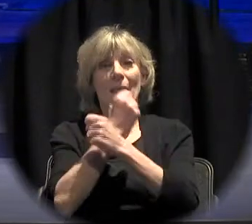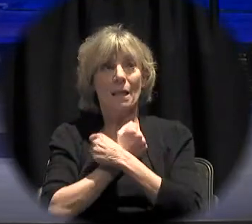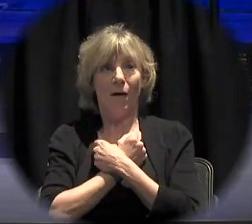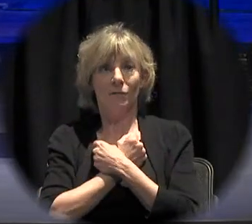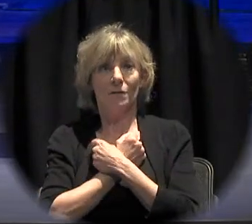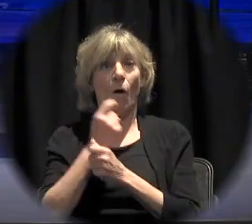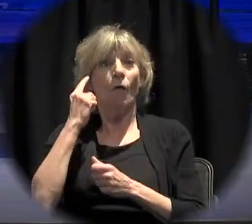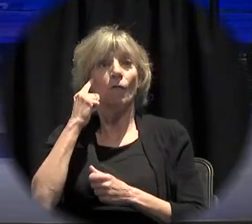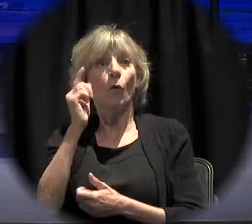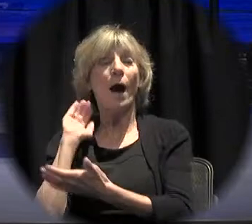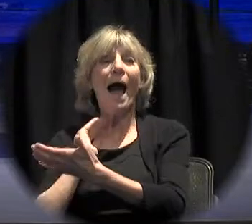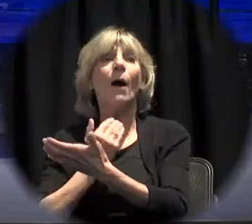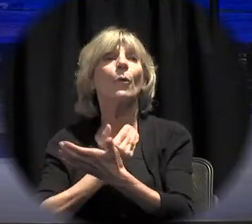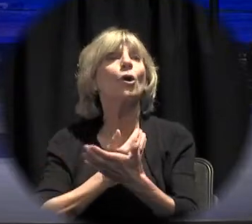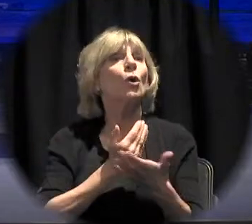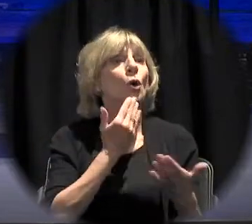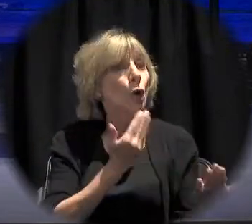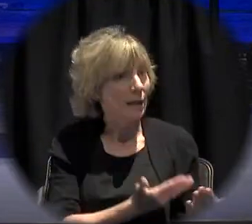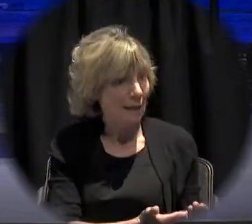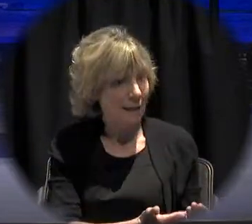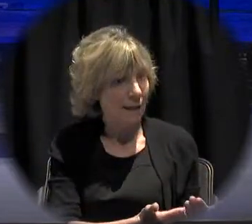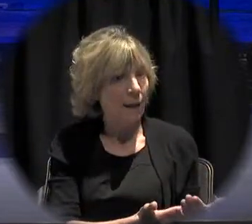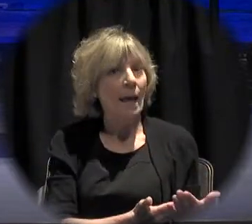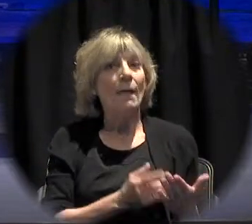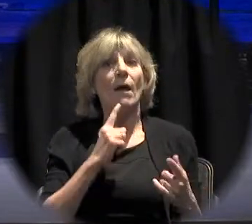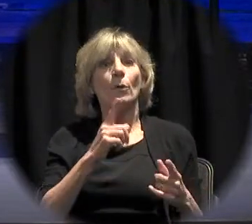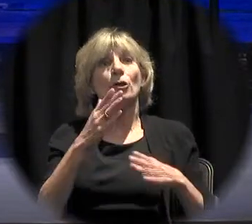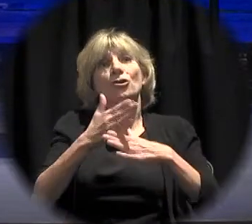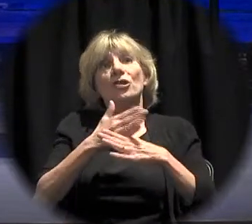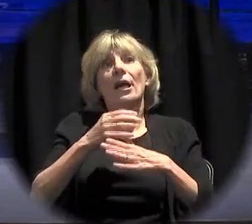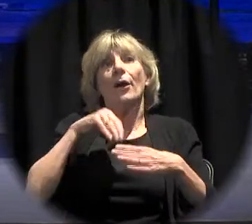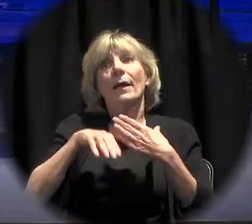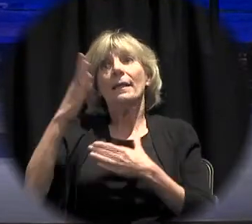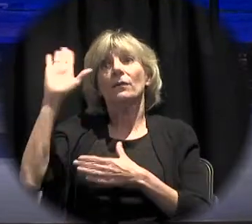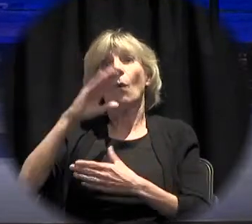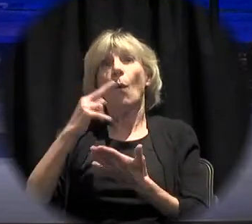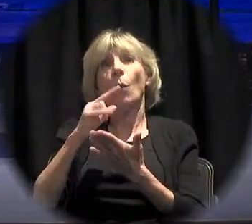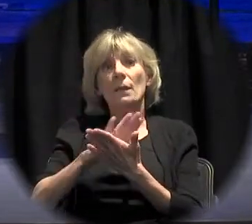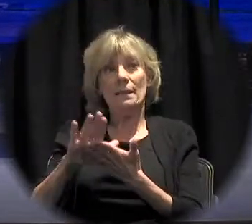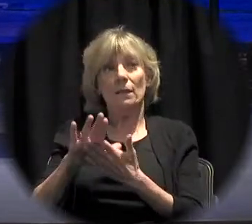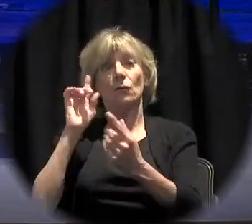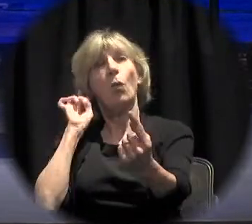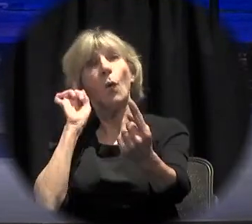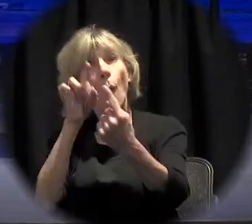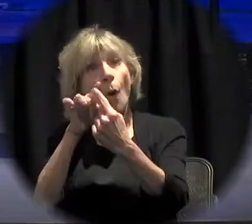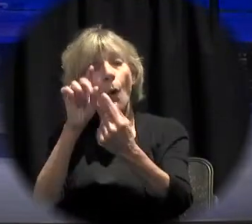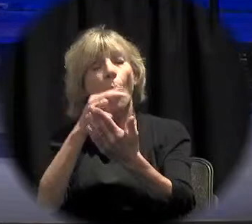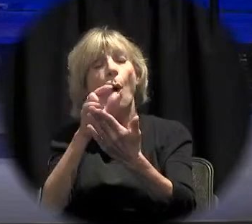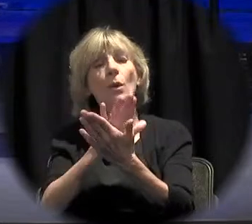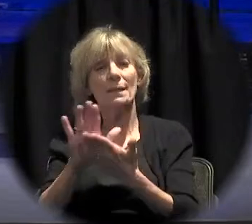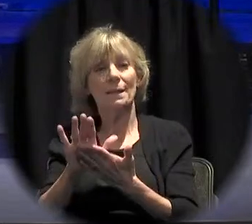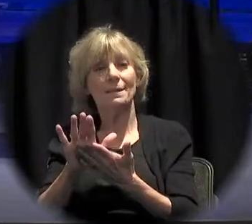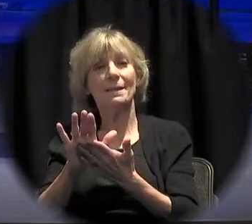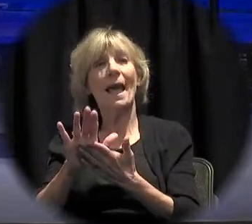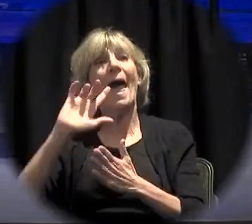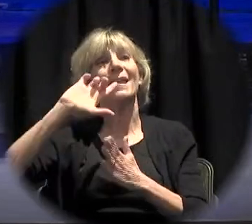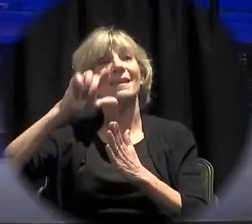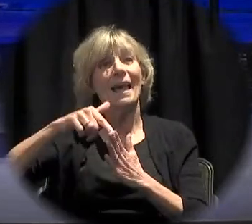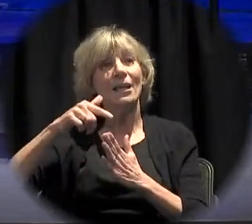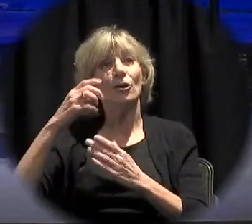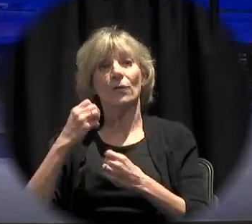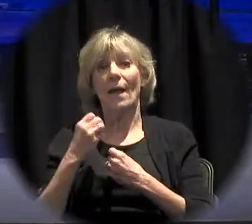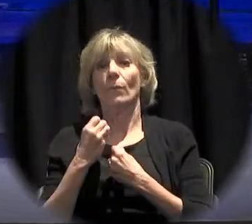holiness. And it later yields the peaceful fruit of righteousness. That's God's heart towards us